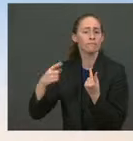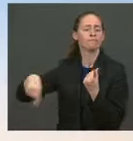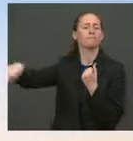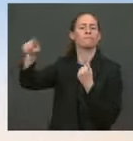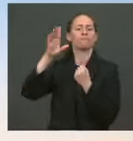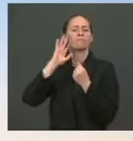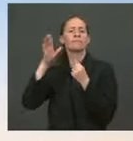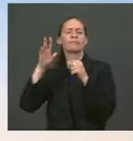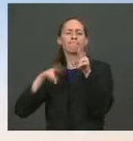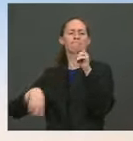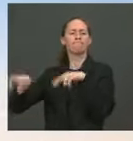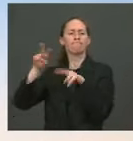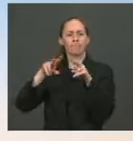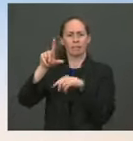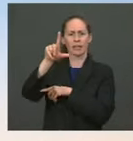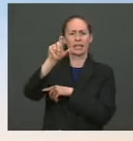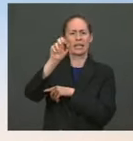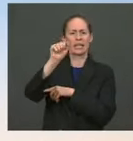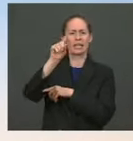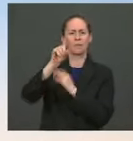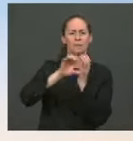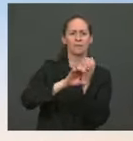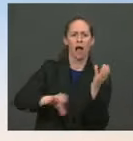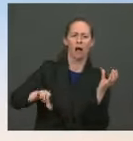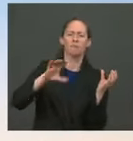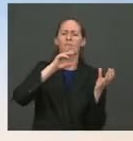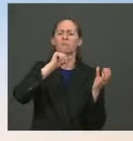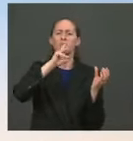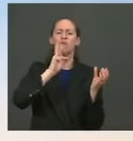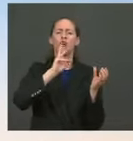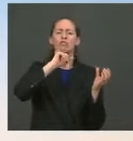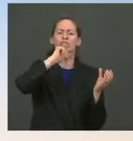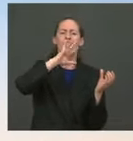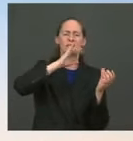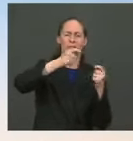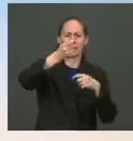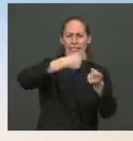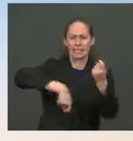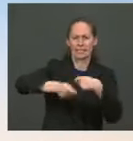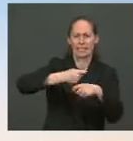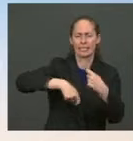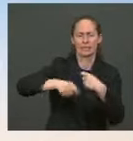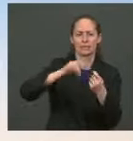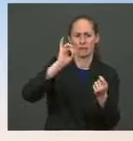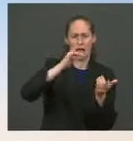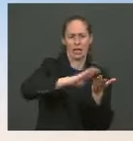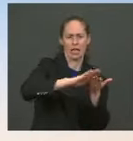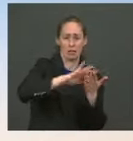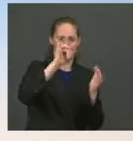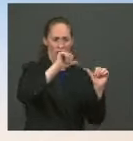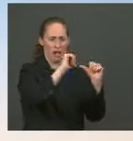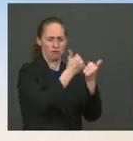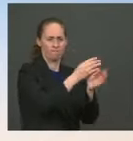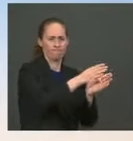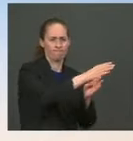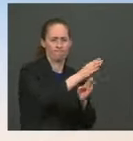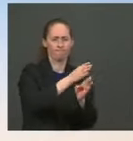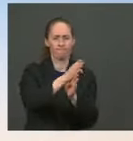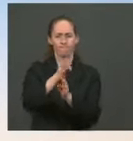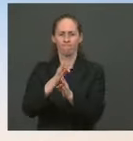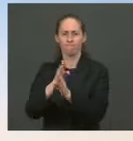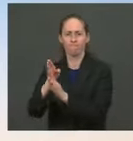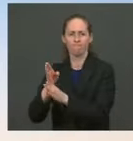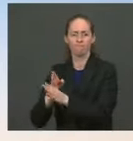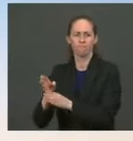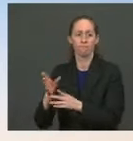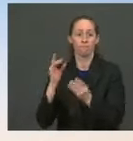lead pipes and addressing pollution. So those are kind of how it's going to be broken down into agencies. The specifics on that, I don't have to share